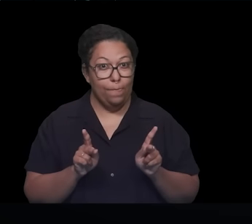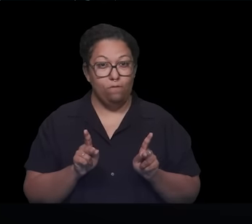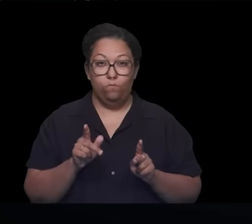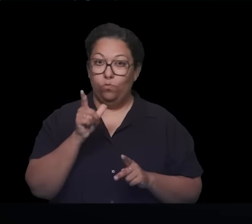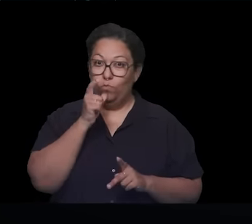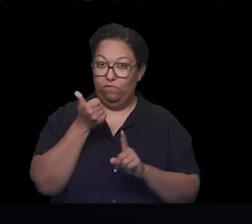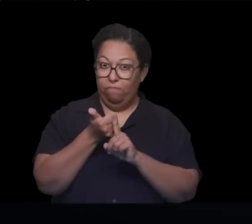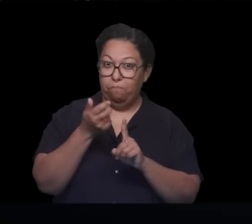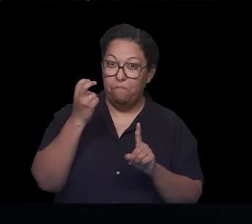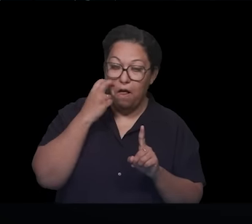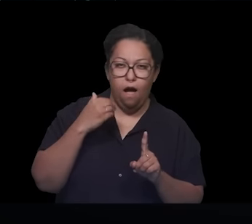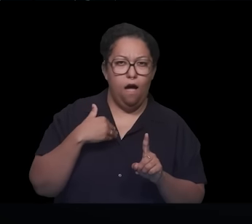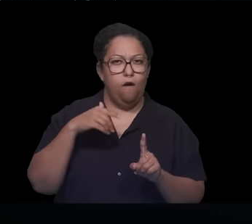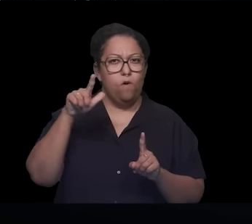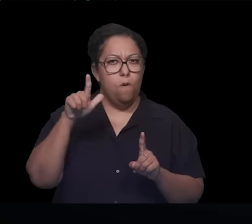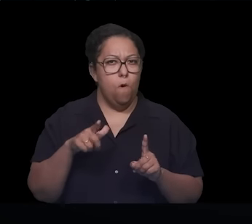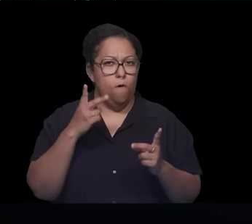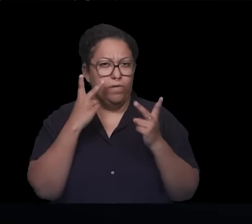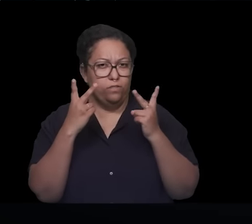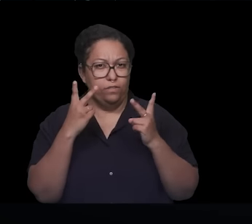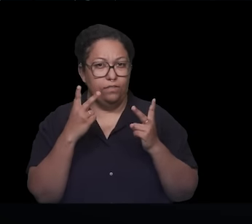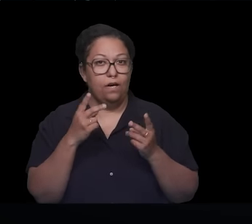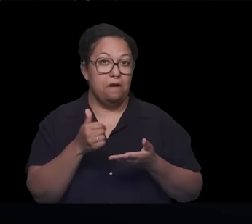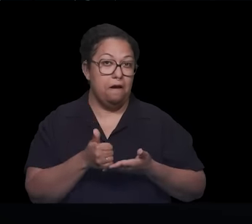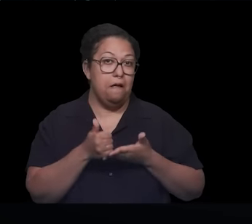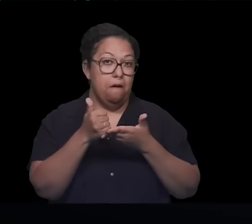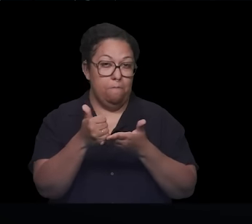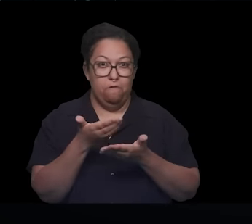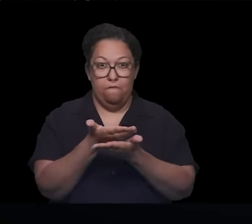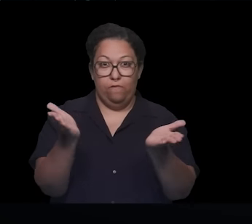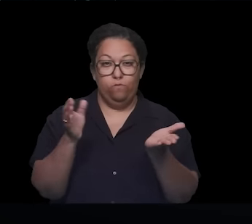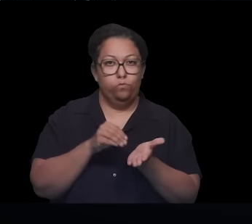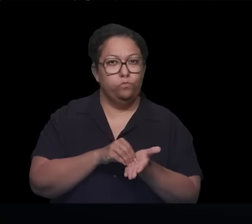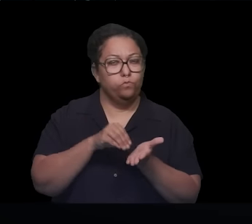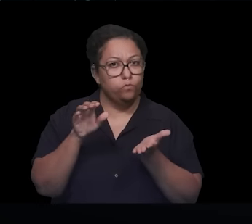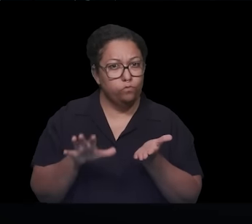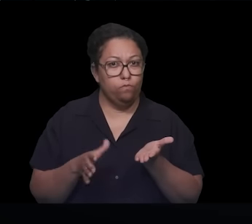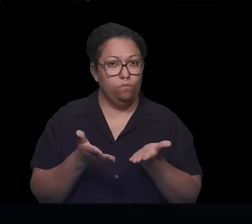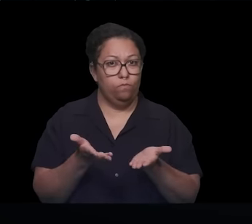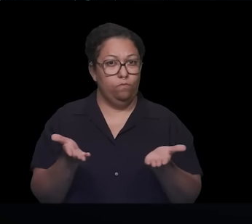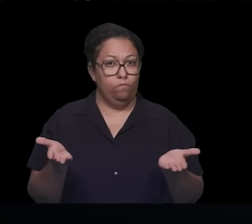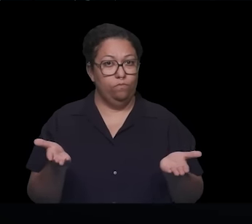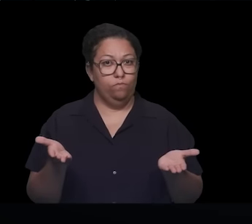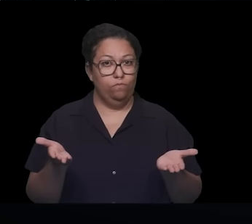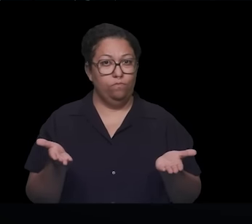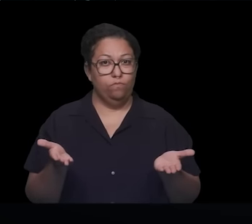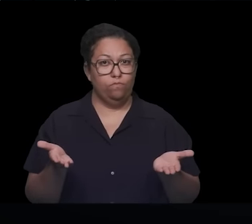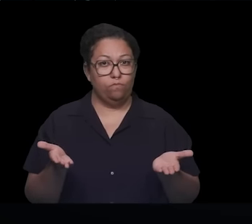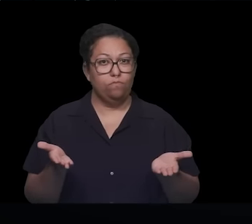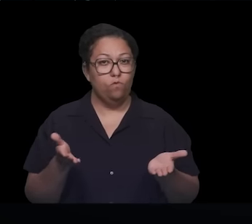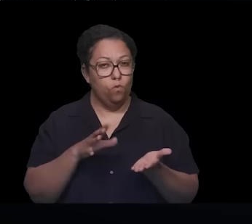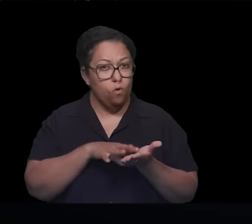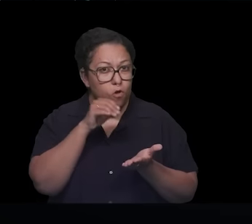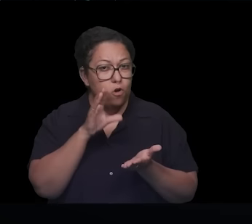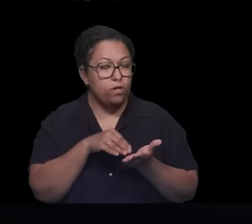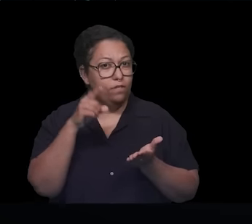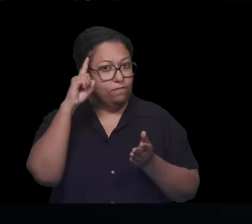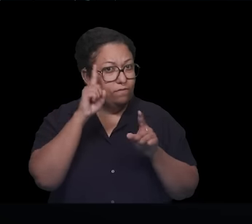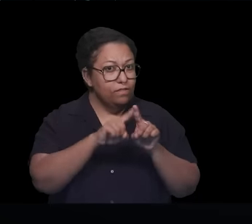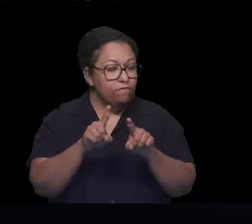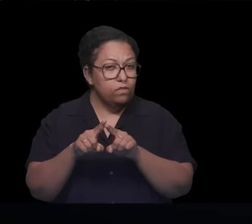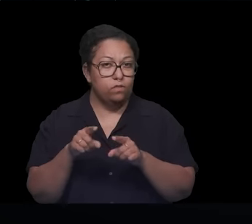people who are blind or have low vision, and it can also be helpful for students